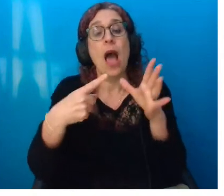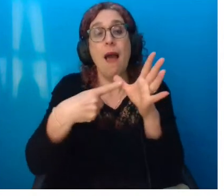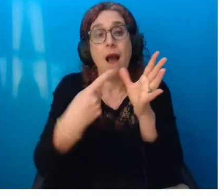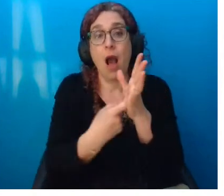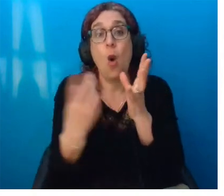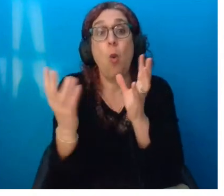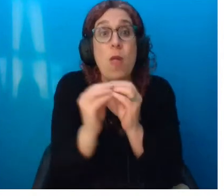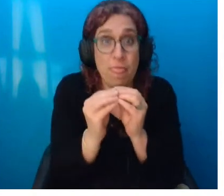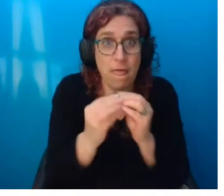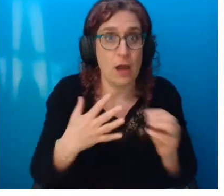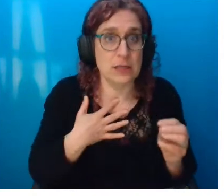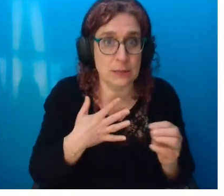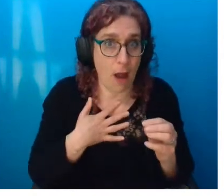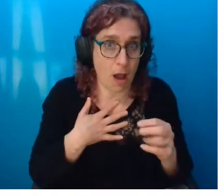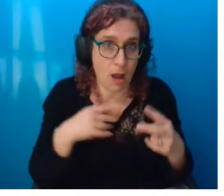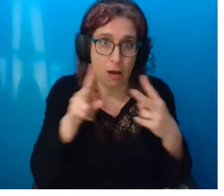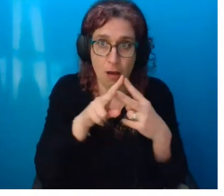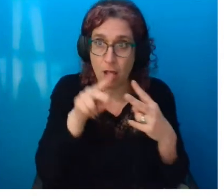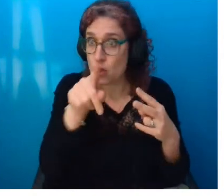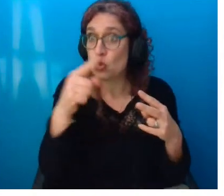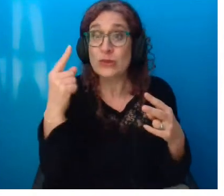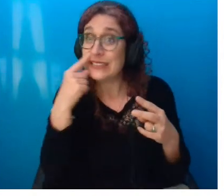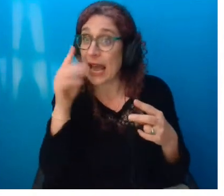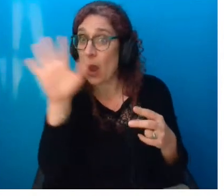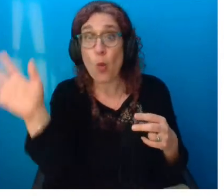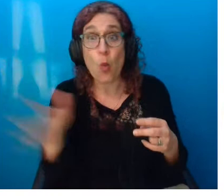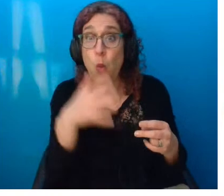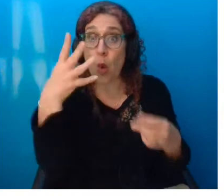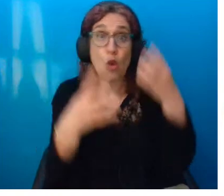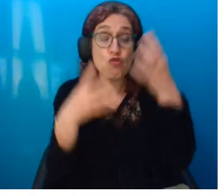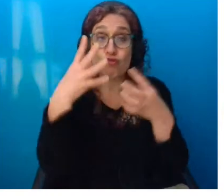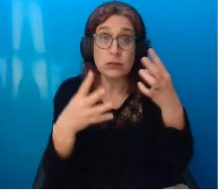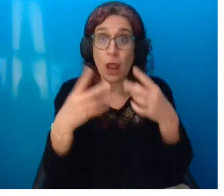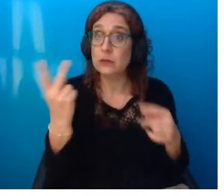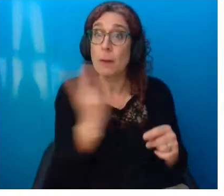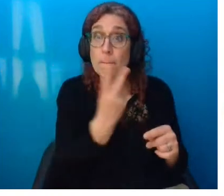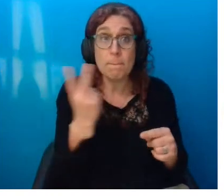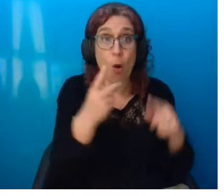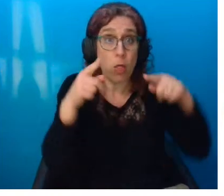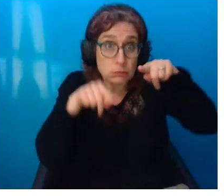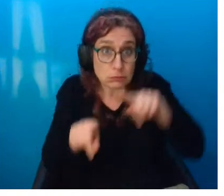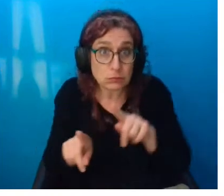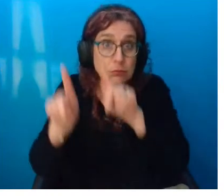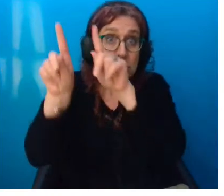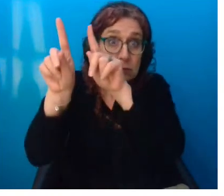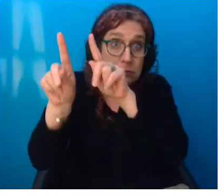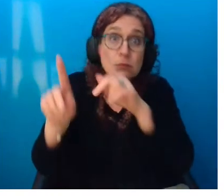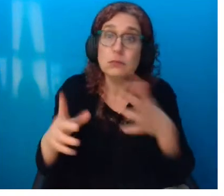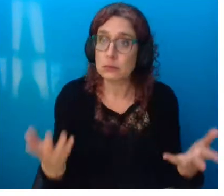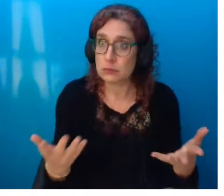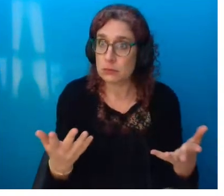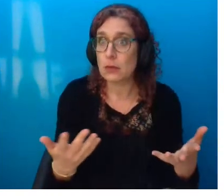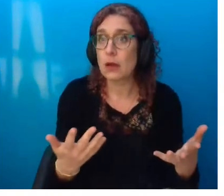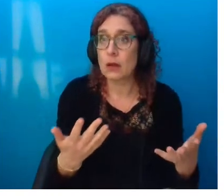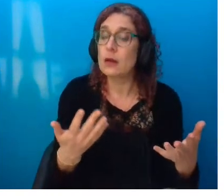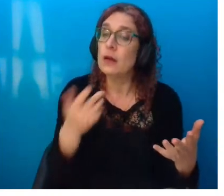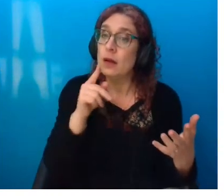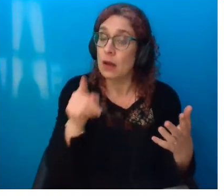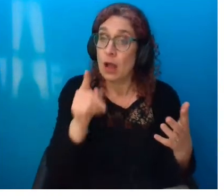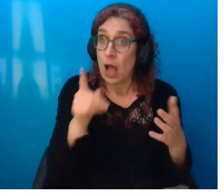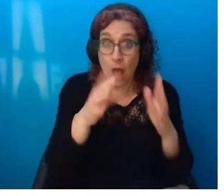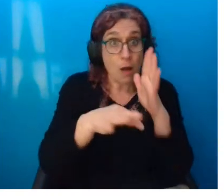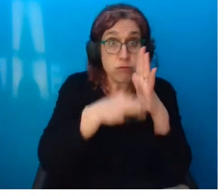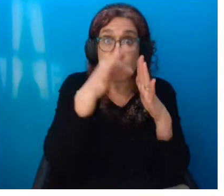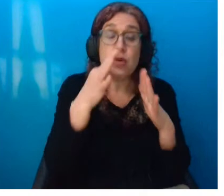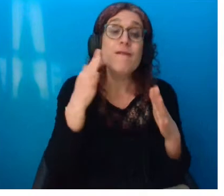you can see the results are the same for both. There's an improvement in sleep quality by improving daily over 2